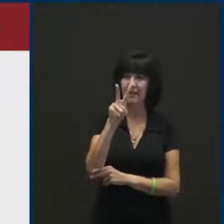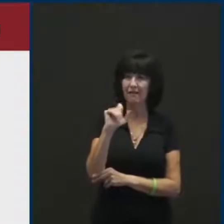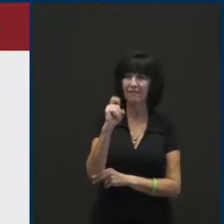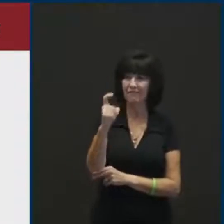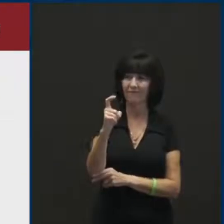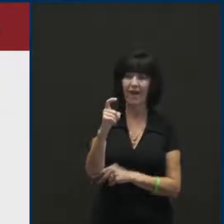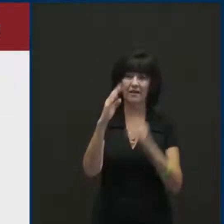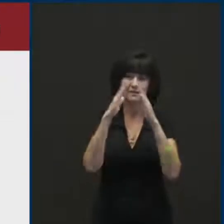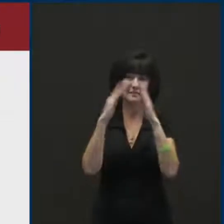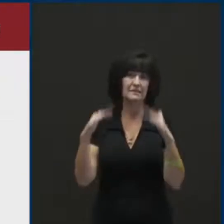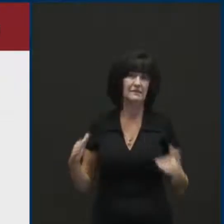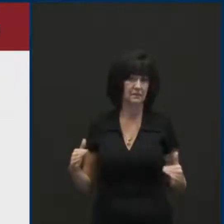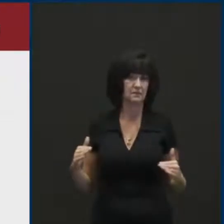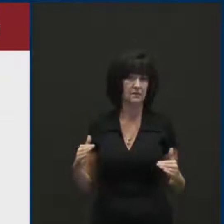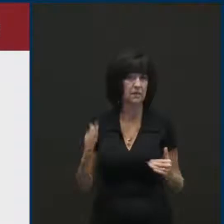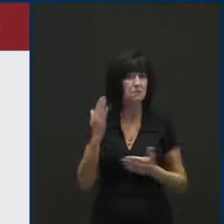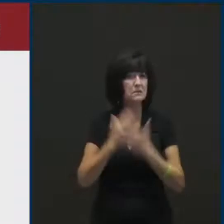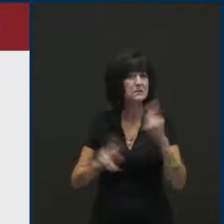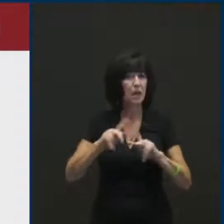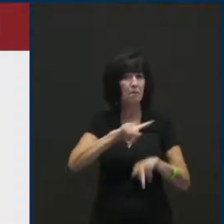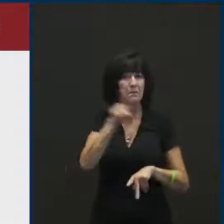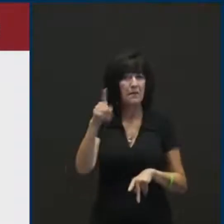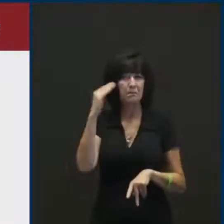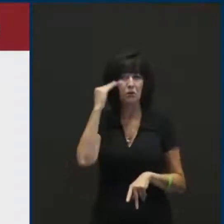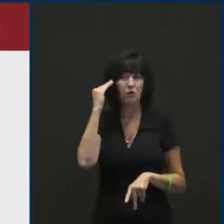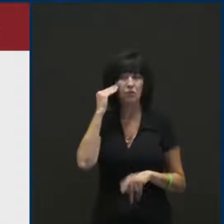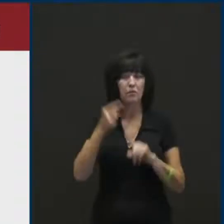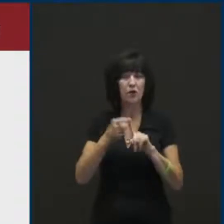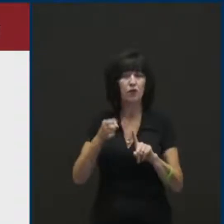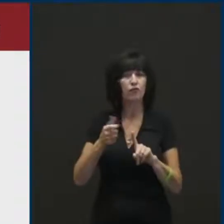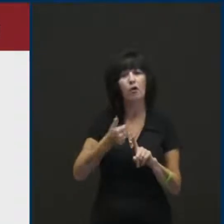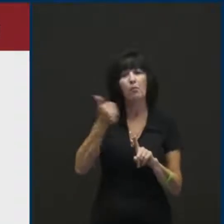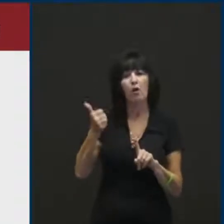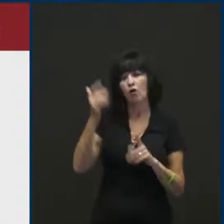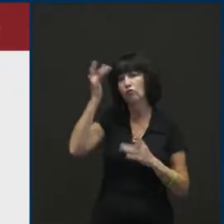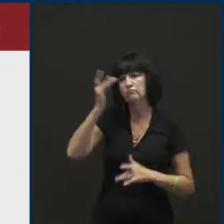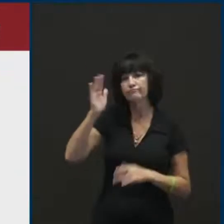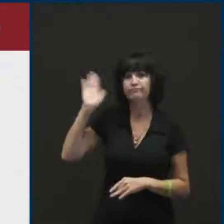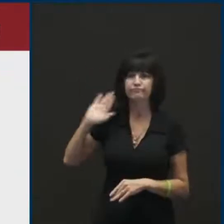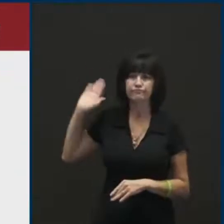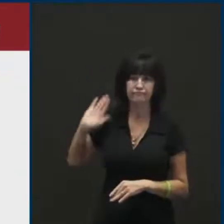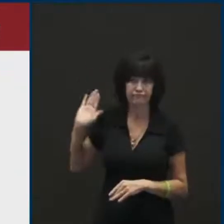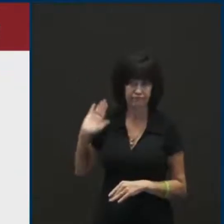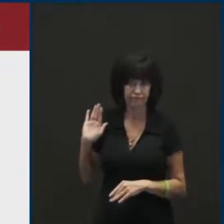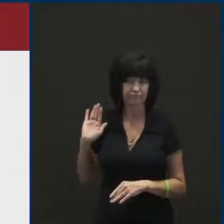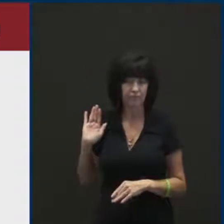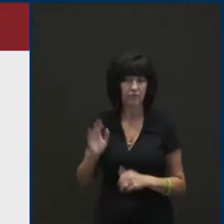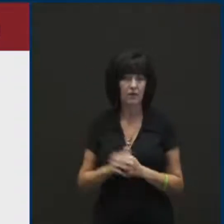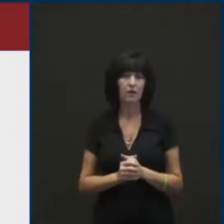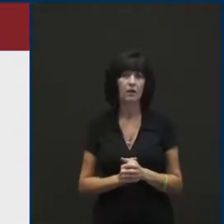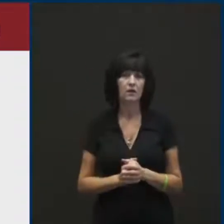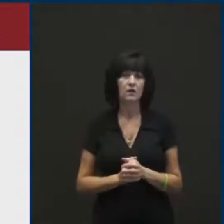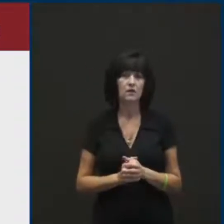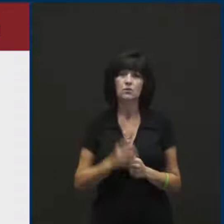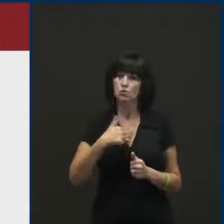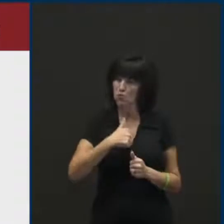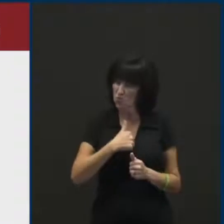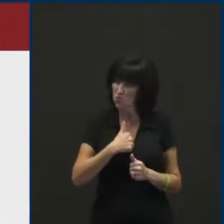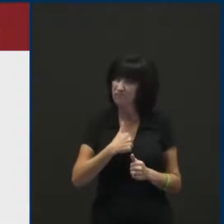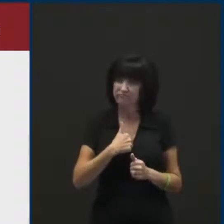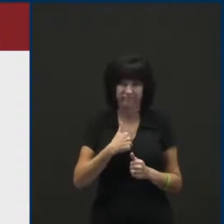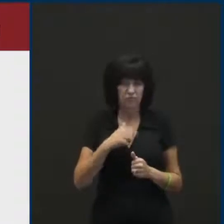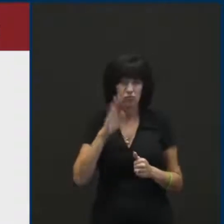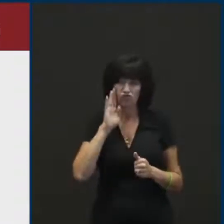with, for this campaign is a critical component of the work we're doing right now. And we will continue to keep a very close